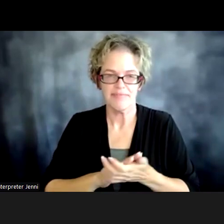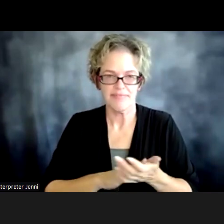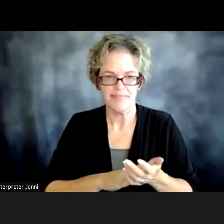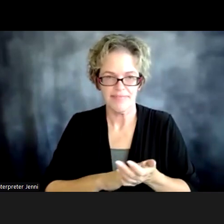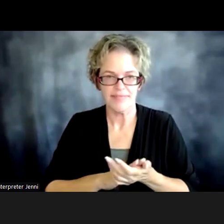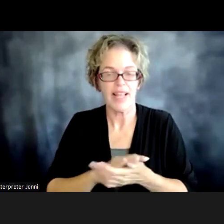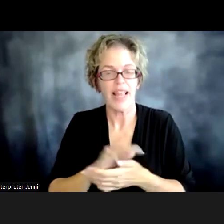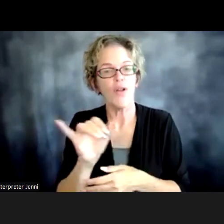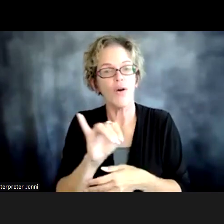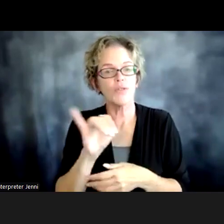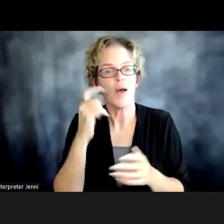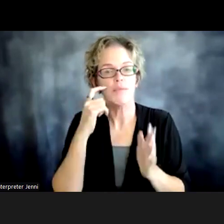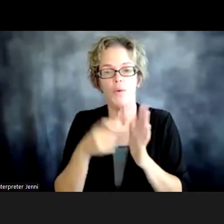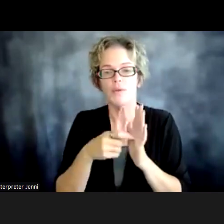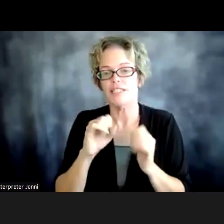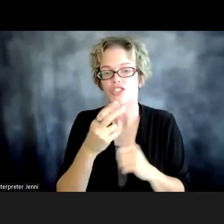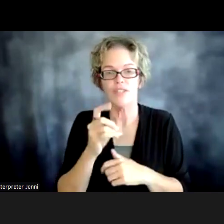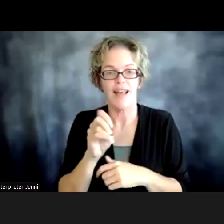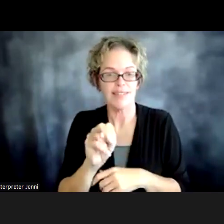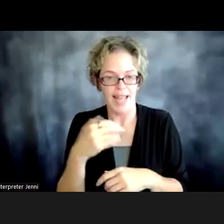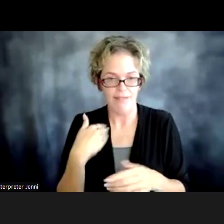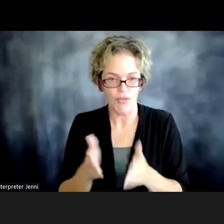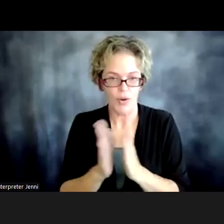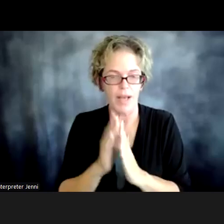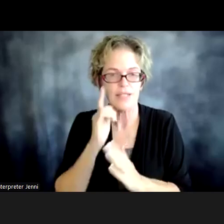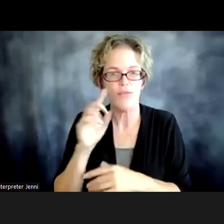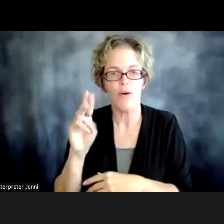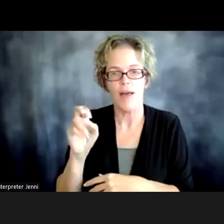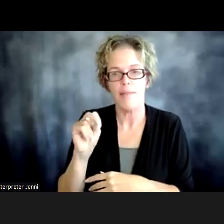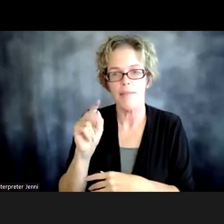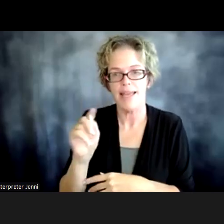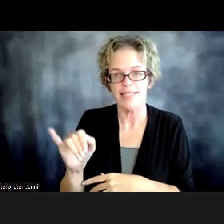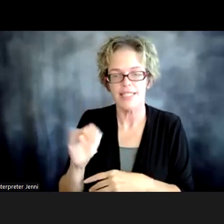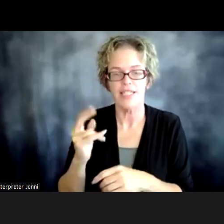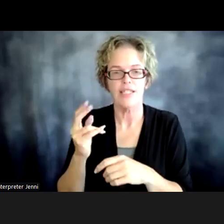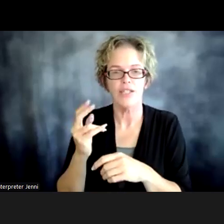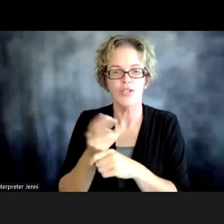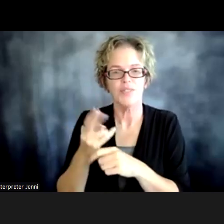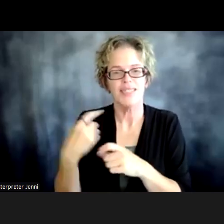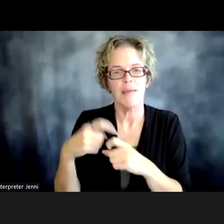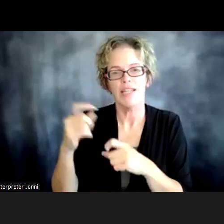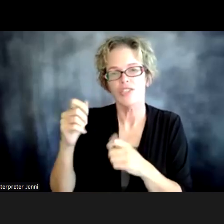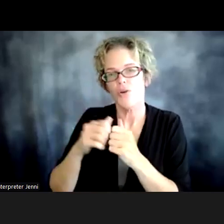And I'm also seeing, Sheldon, that there's a request for the Menti in Spanish or other languages.